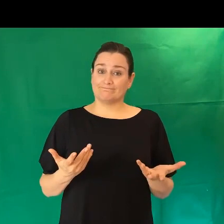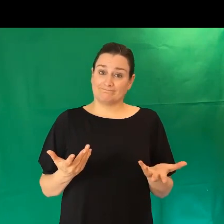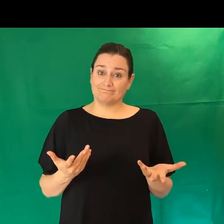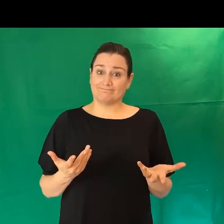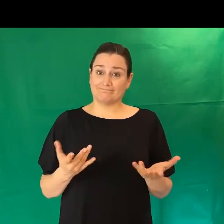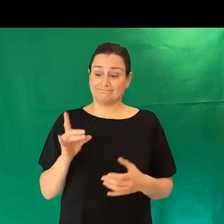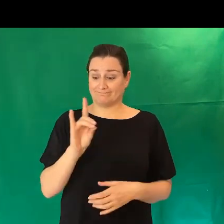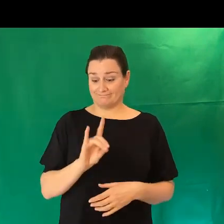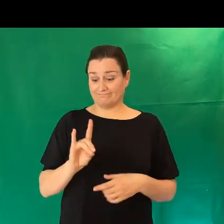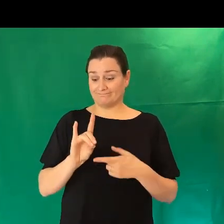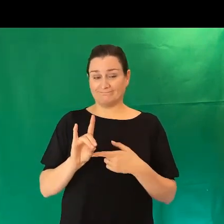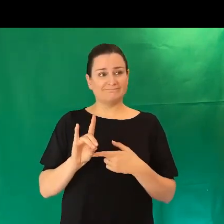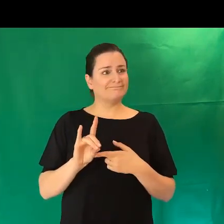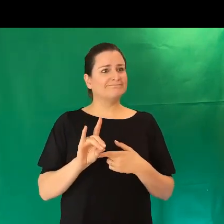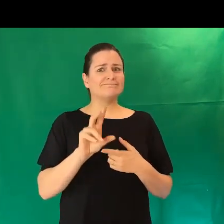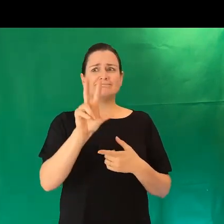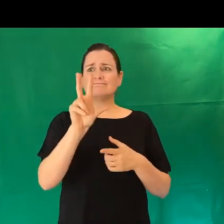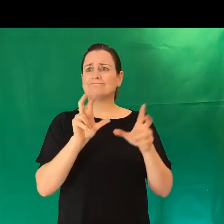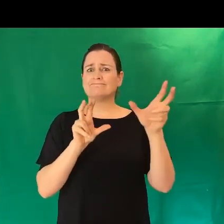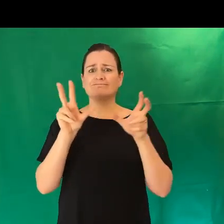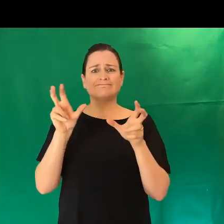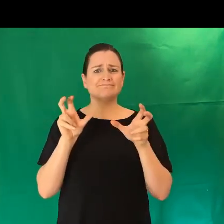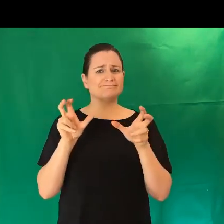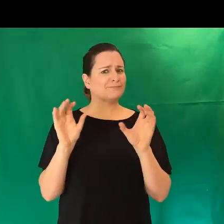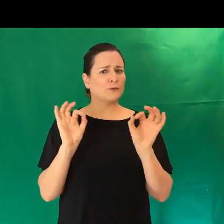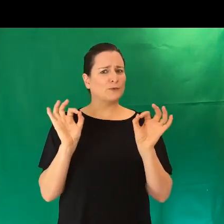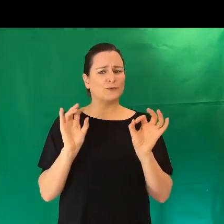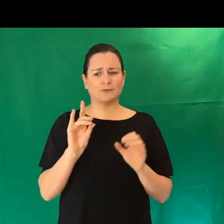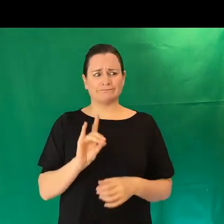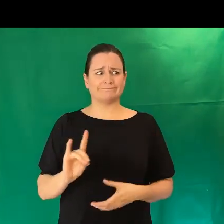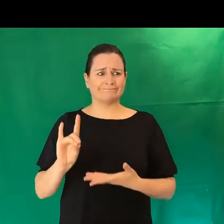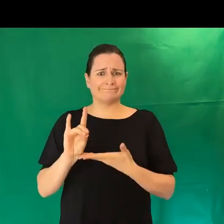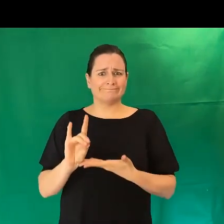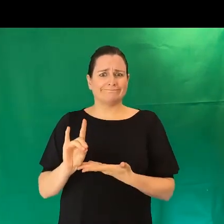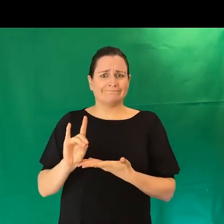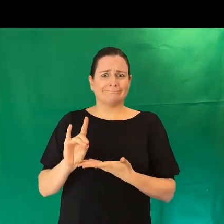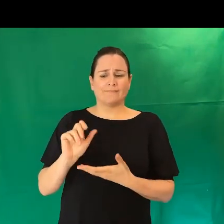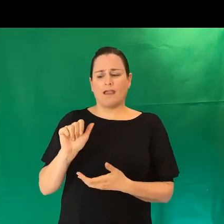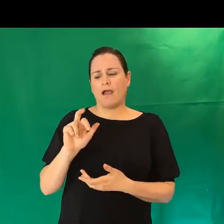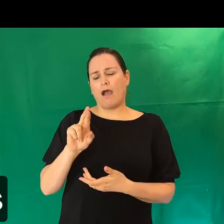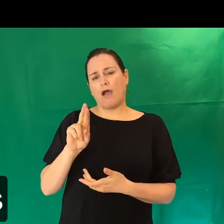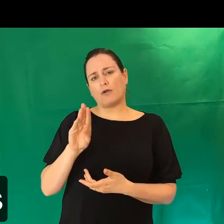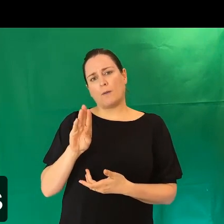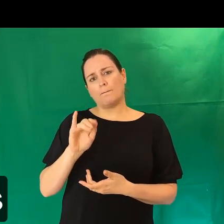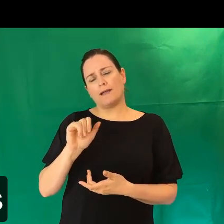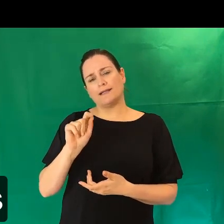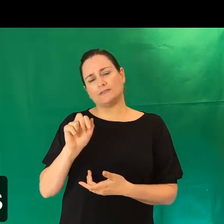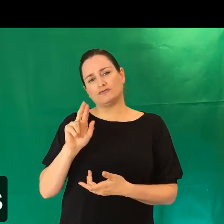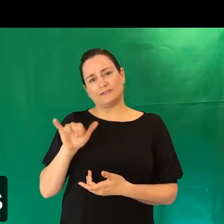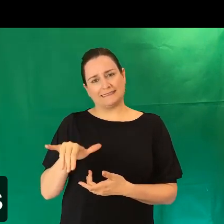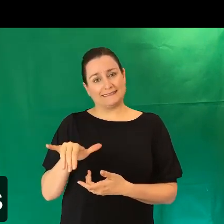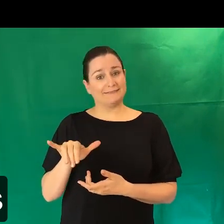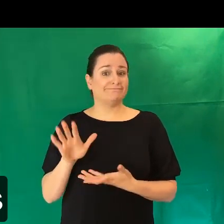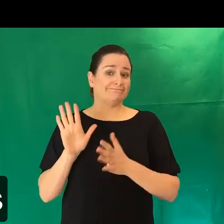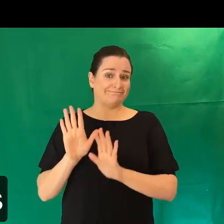Okay, well, there is no iconicity in this sign. It is what we call arbitrary.